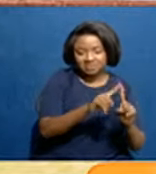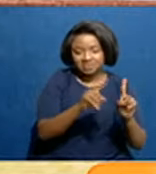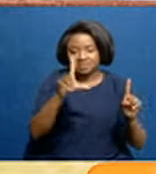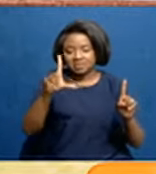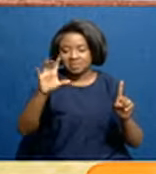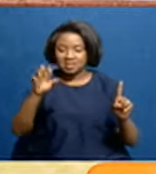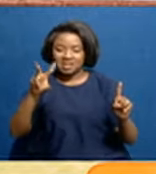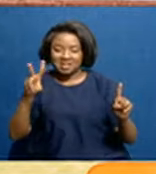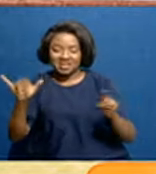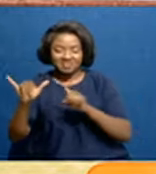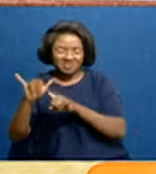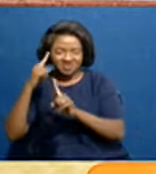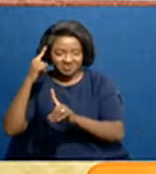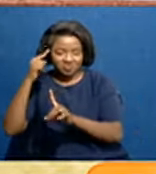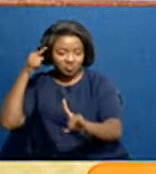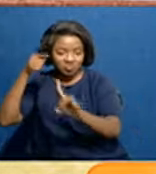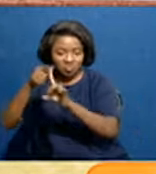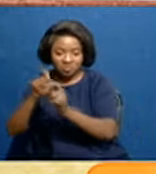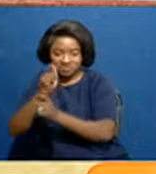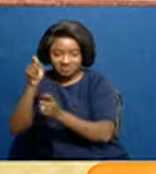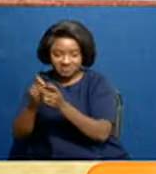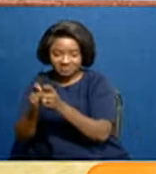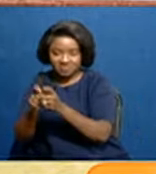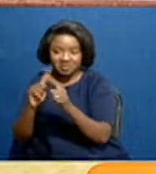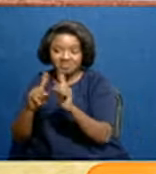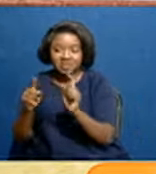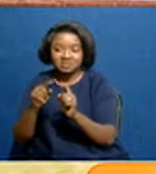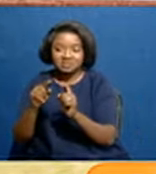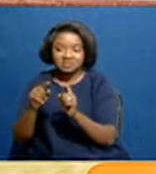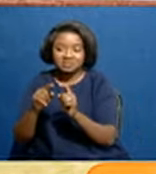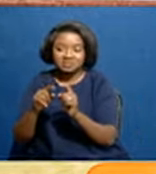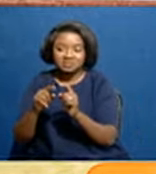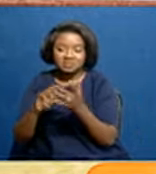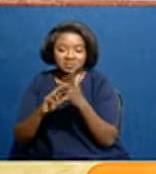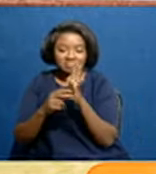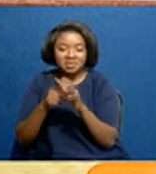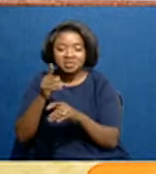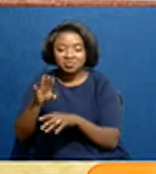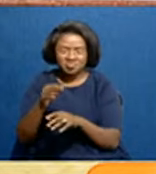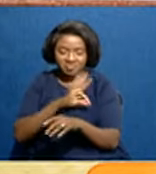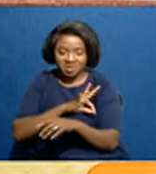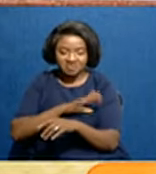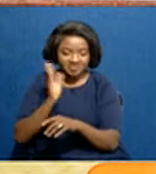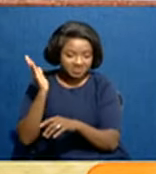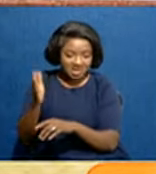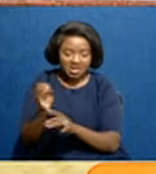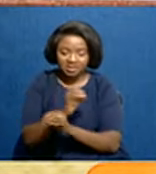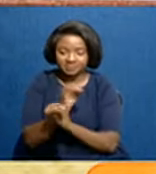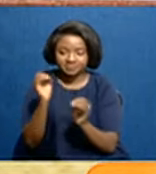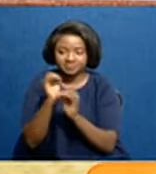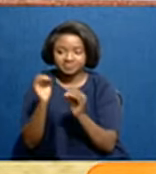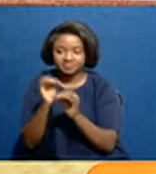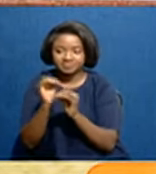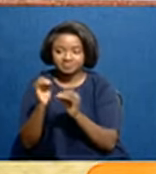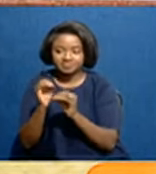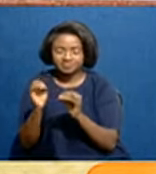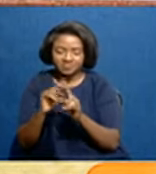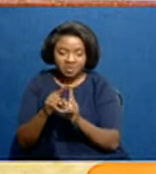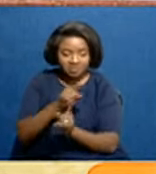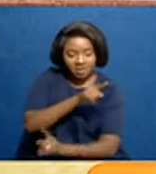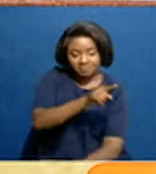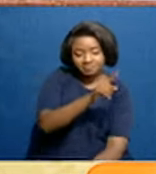a specific purpose, but it does not necessarily bequeath you a direct benefit. Okay? A